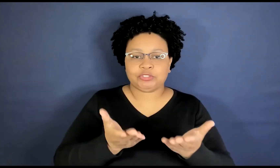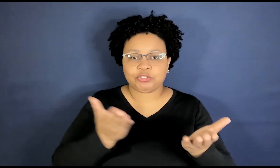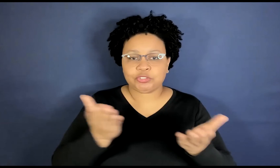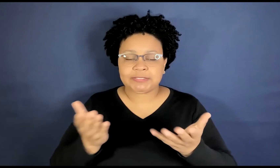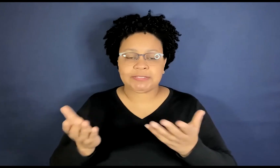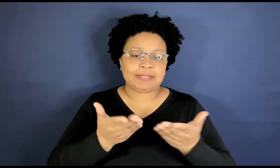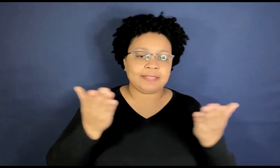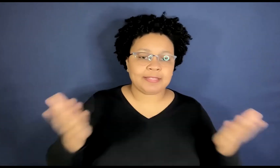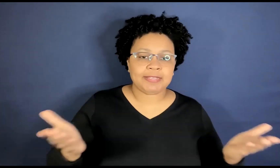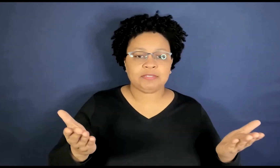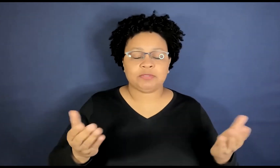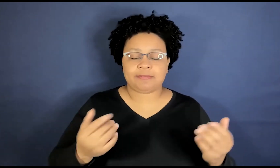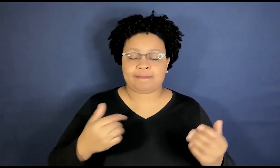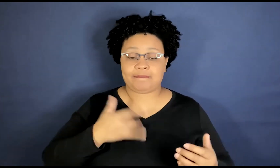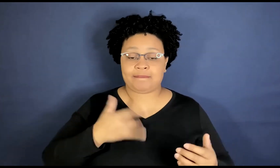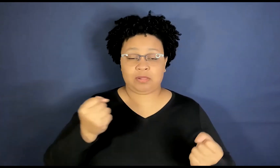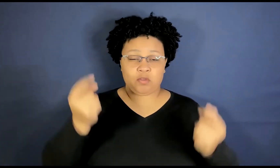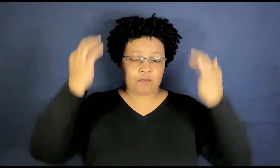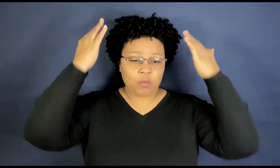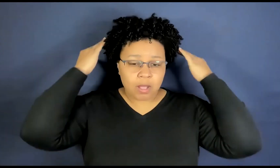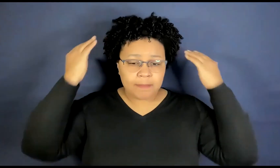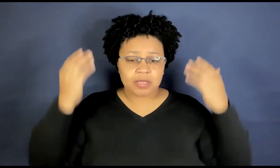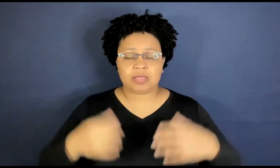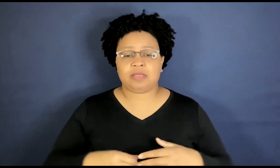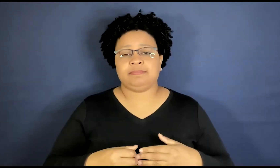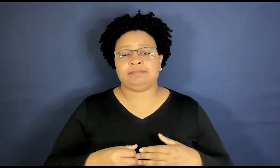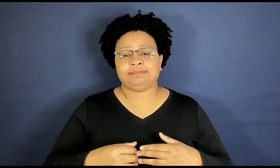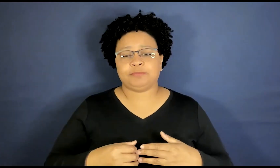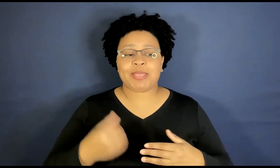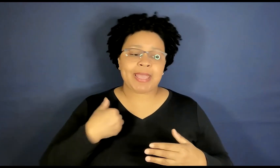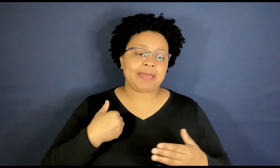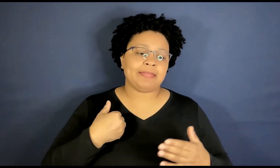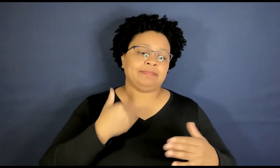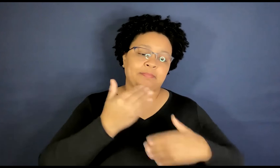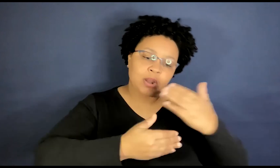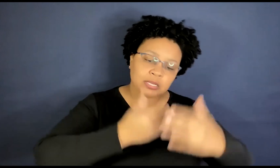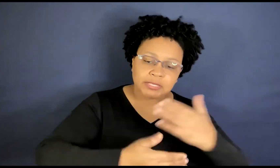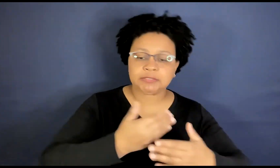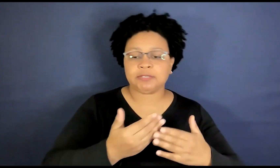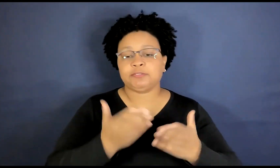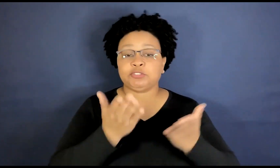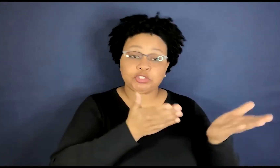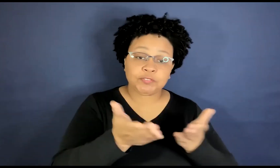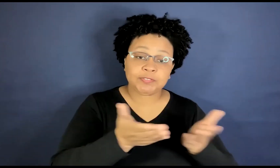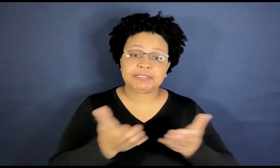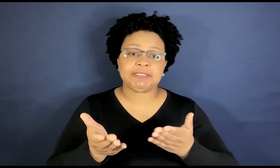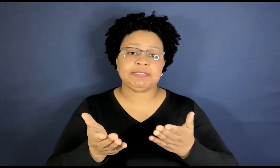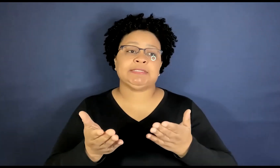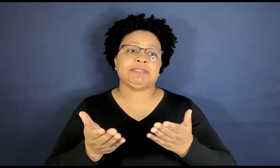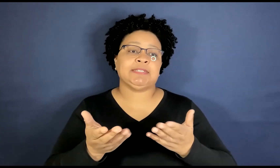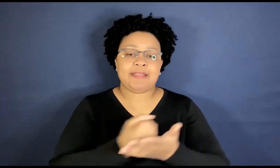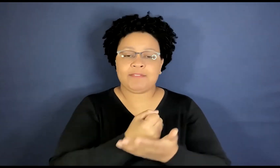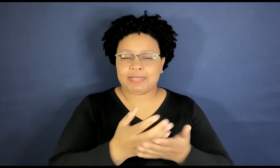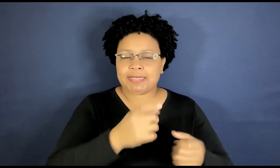overwhelming. Of course, we went through the process. We got him the intervention and got him the services. But I will be honest, that definitely was